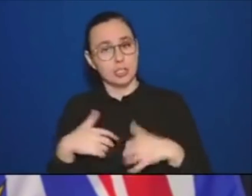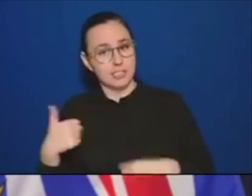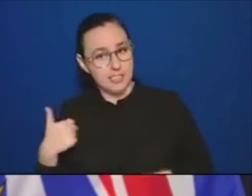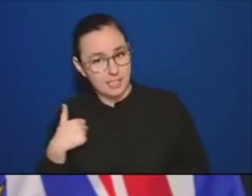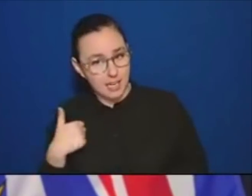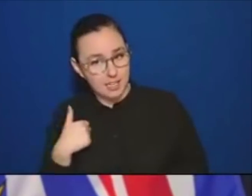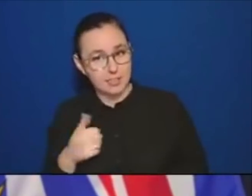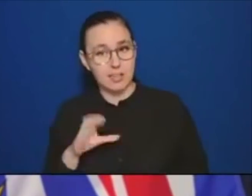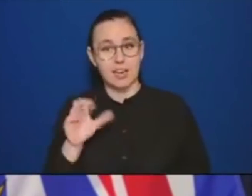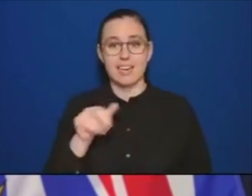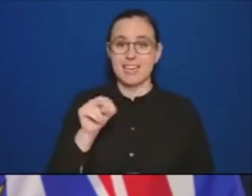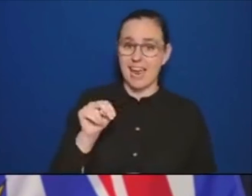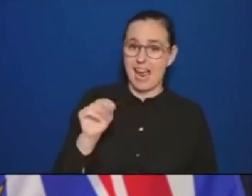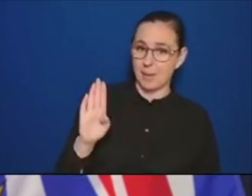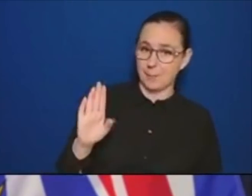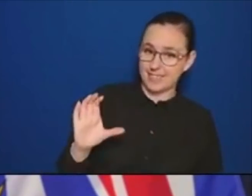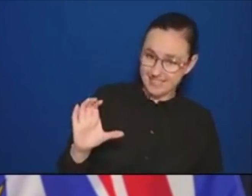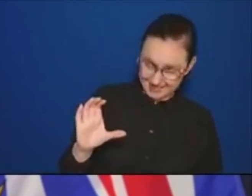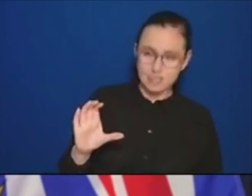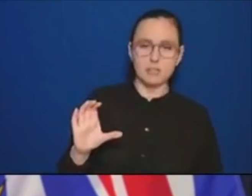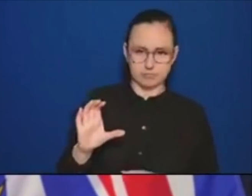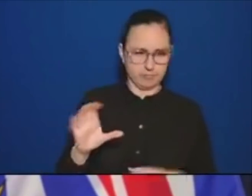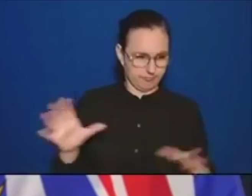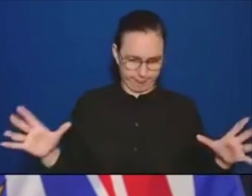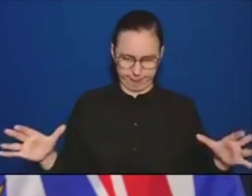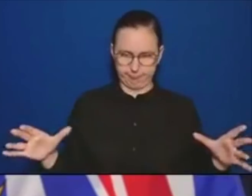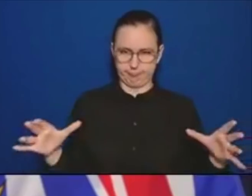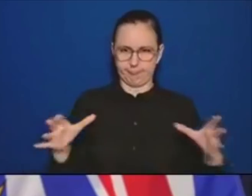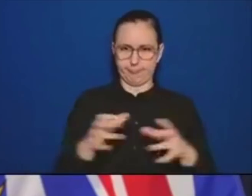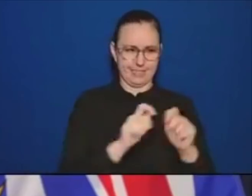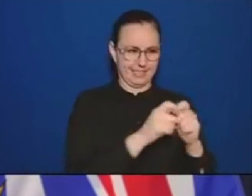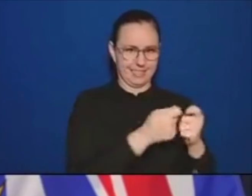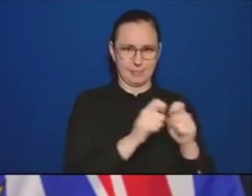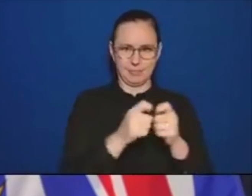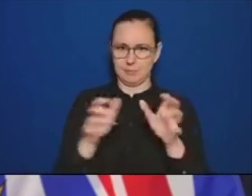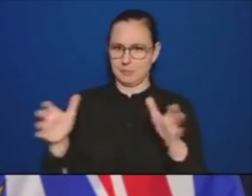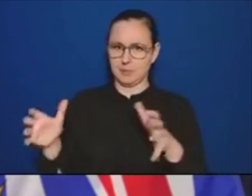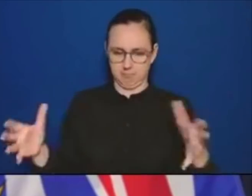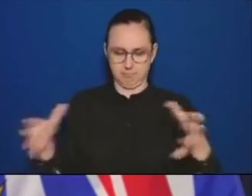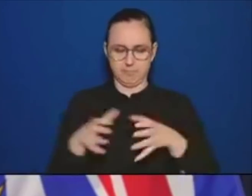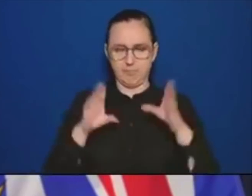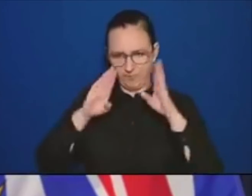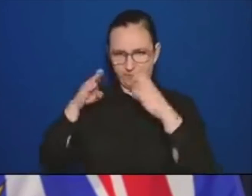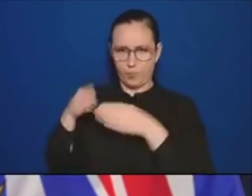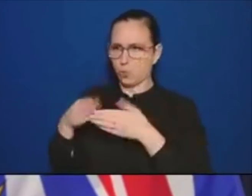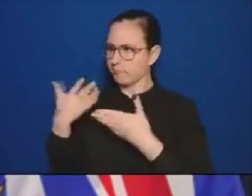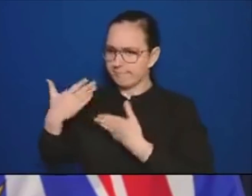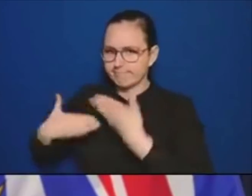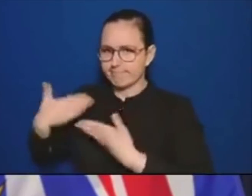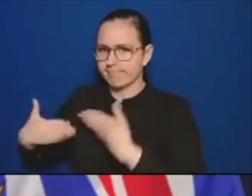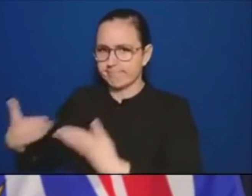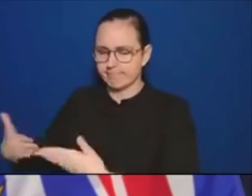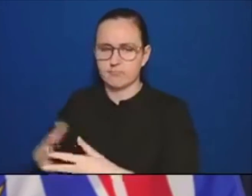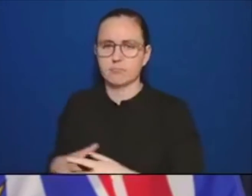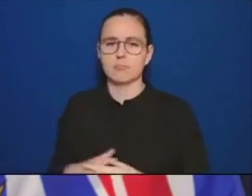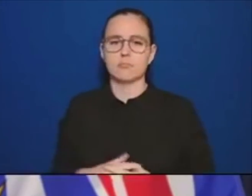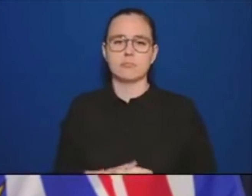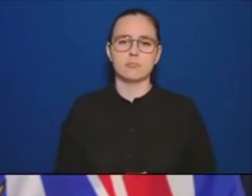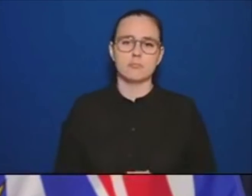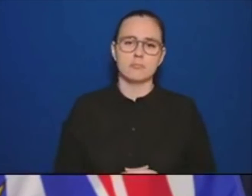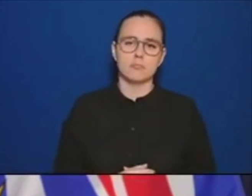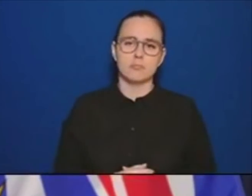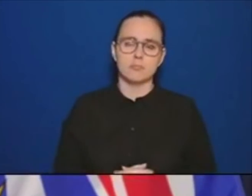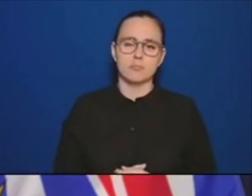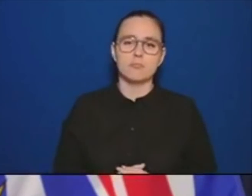be part of these teams. Yesterday, I was on a call with First Nation leaders and Minister Farnworth. We heard